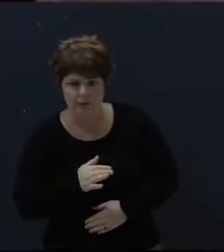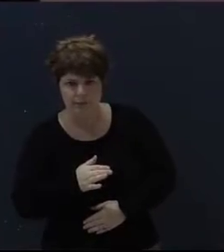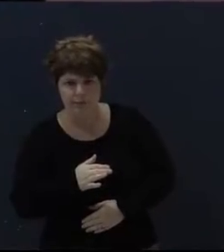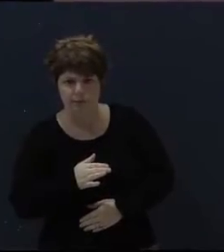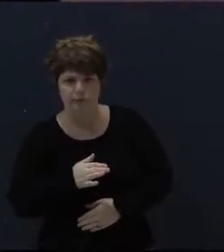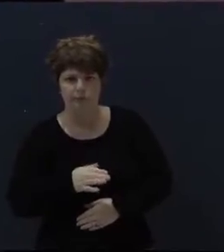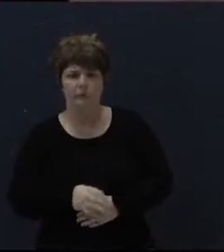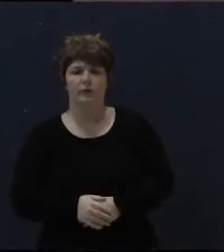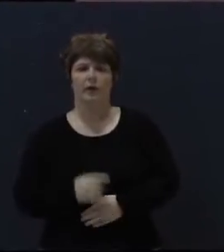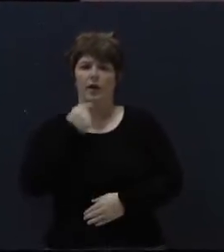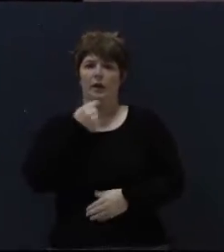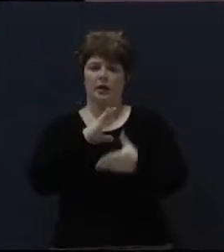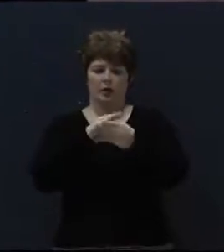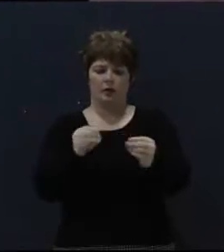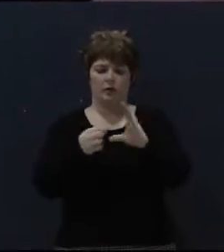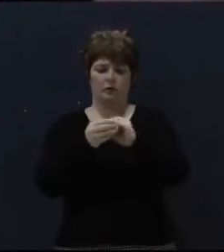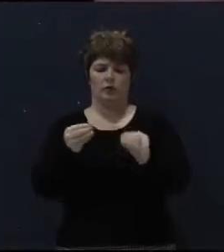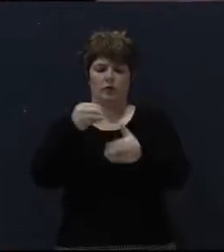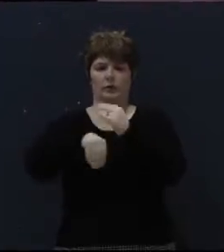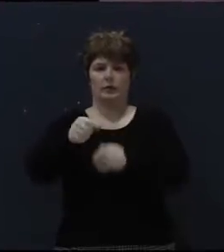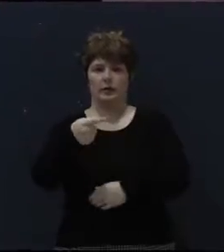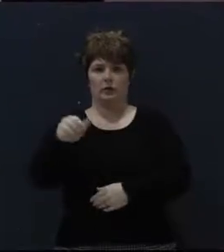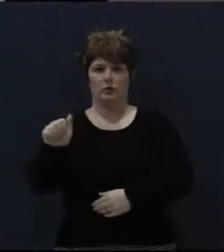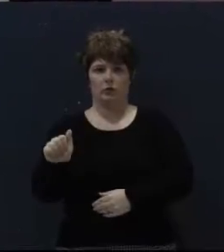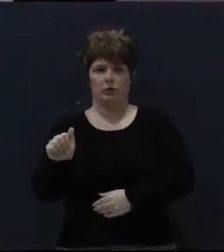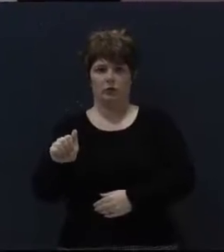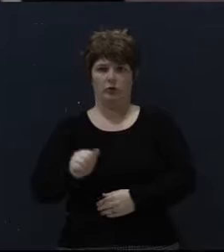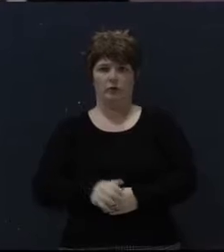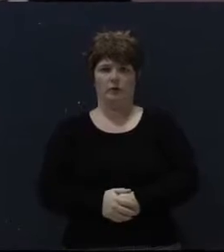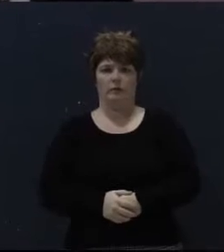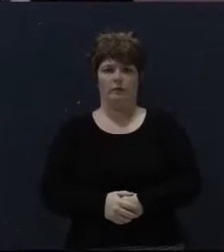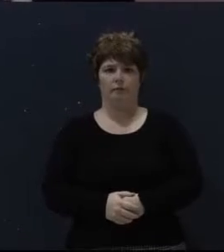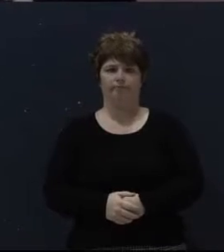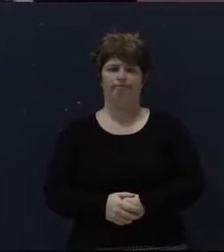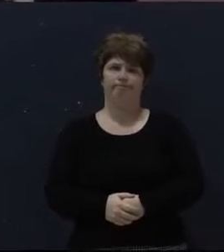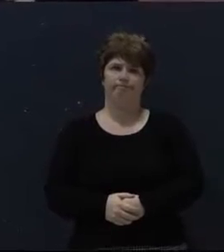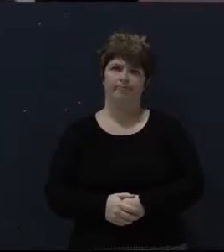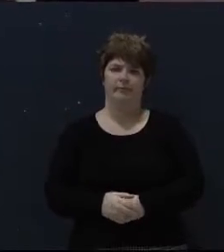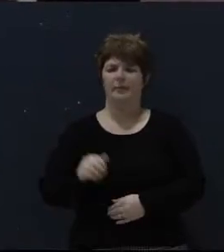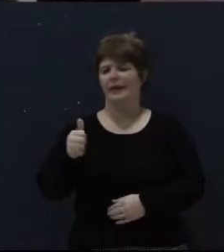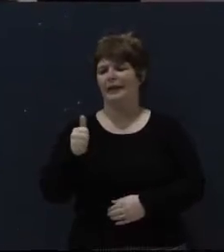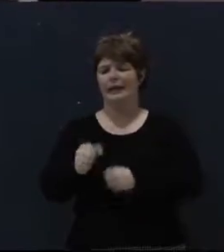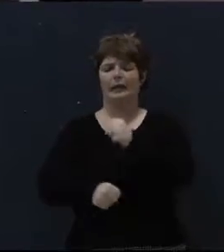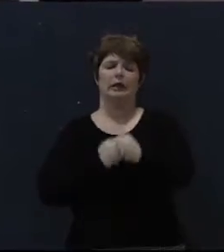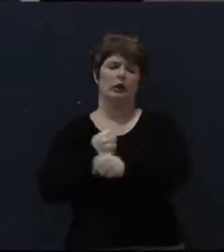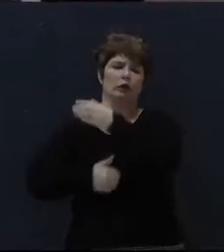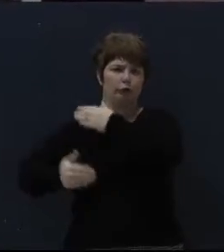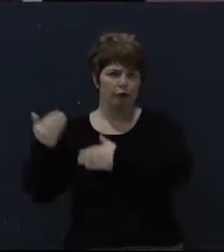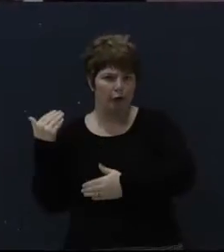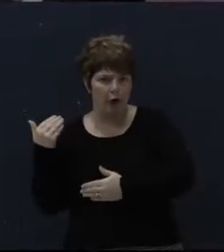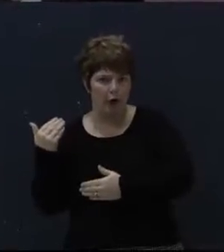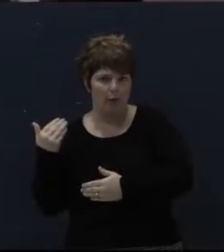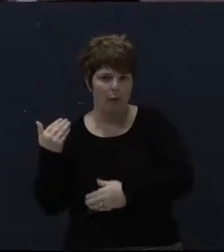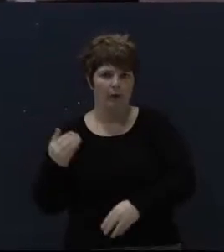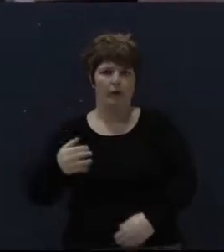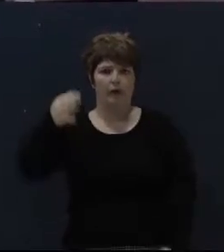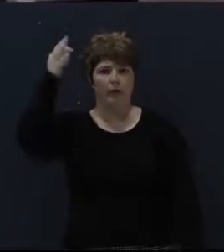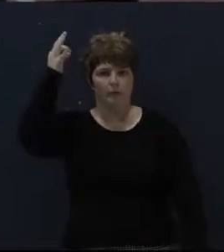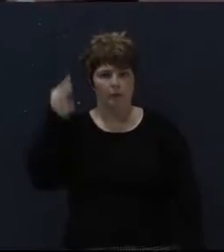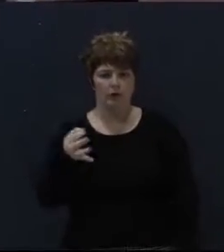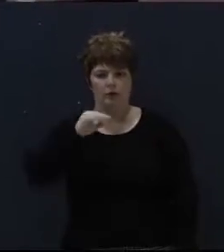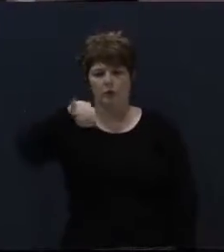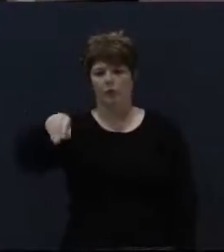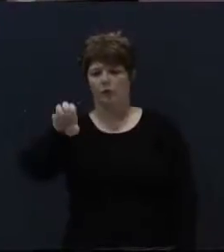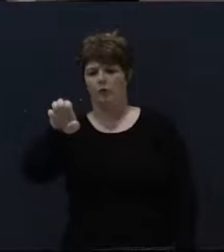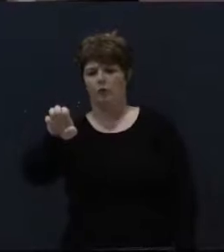Can I tell you a little story? I was down in Georgia. Oh, it's been 10 years ago. Preaching with Joe Arthur